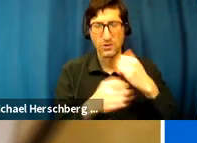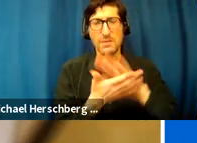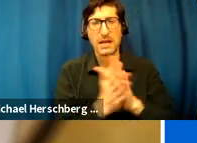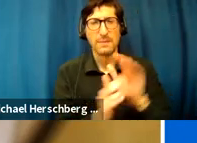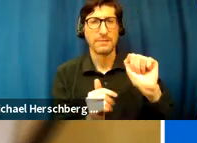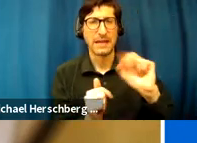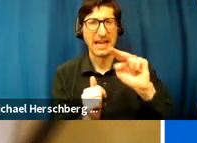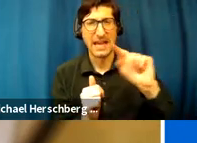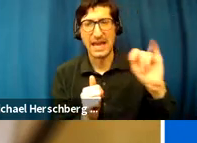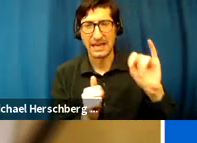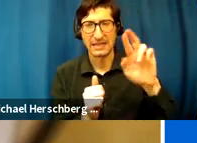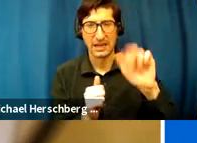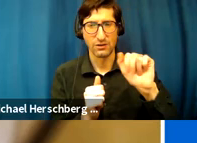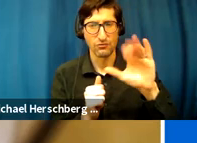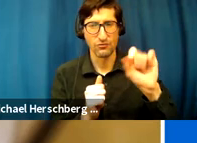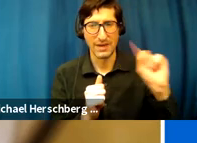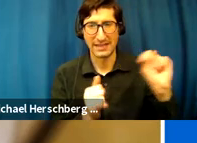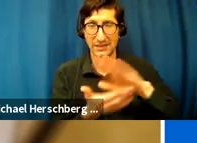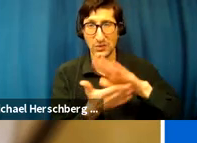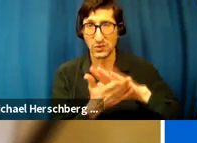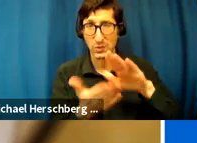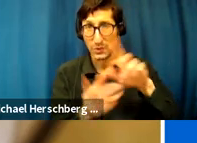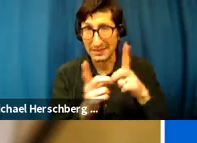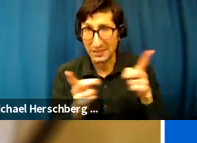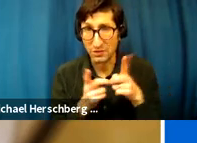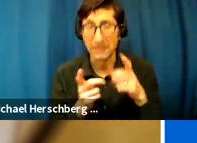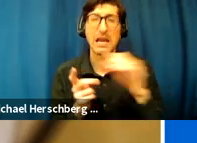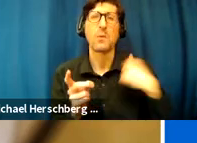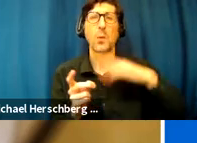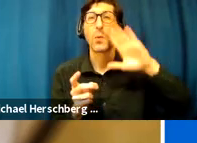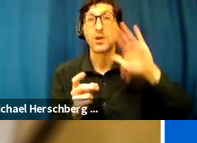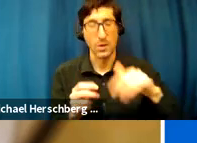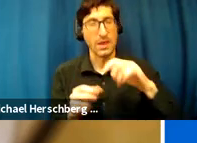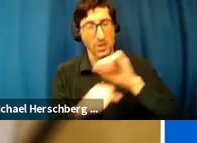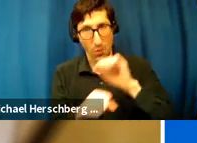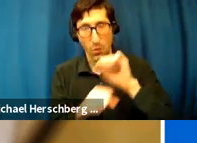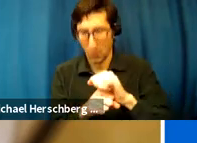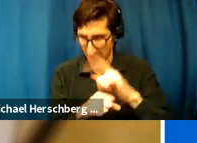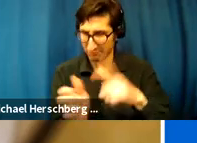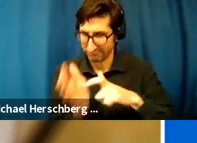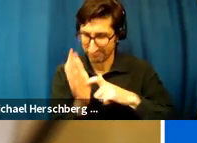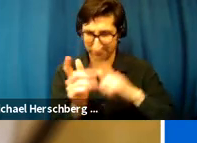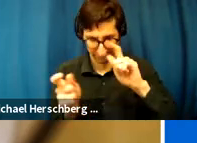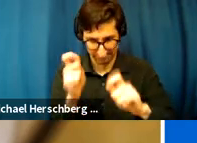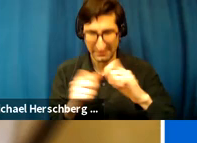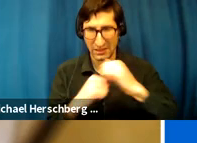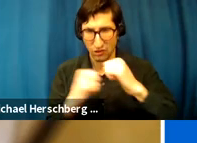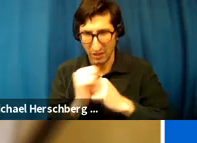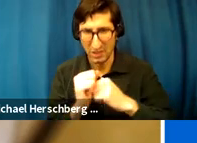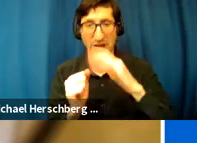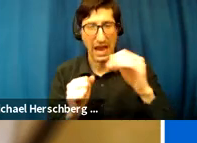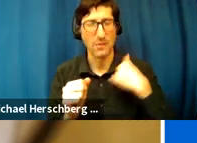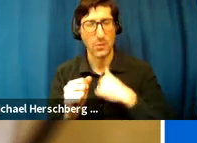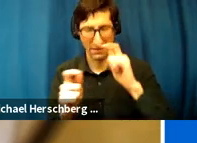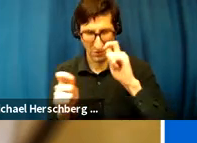district. That we know that this work is not only structural and systematic, but it is also adaptive, and we need to change